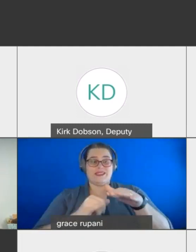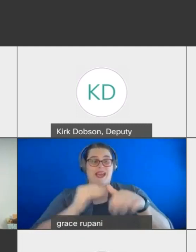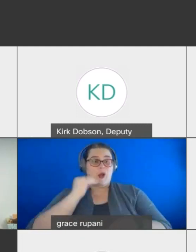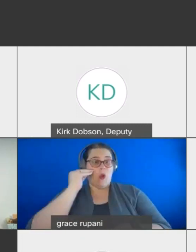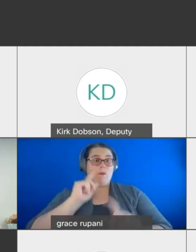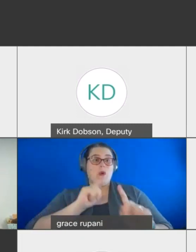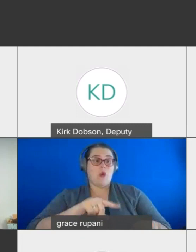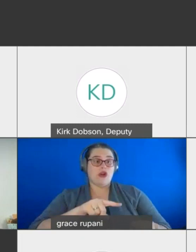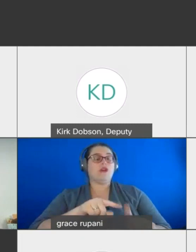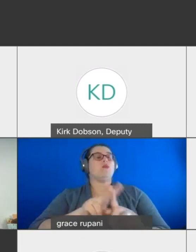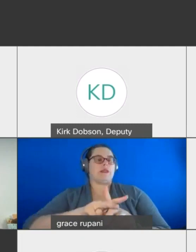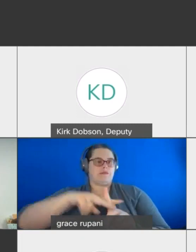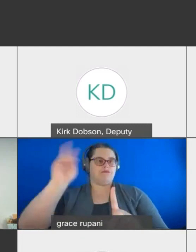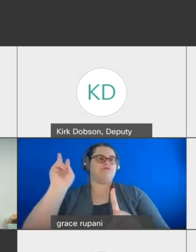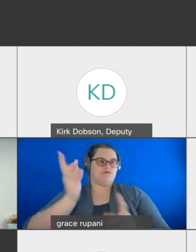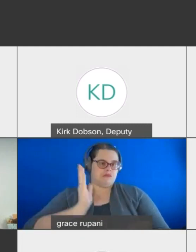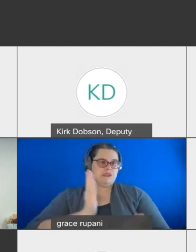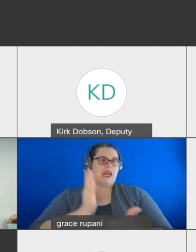repealed. That was in Mayor's Order